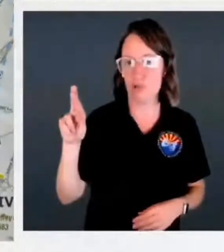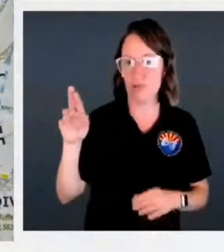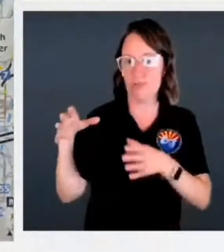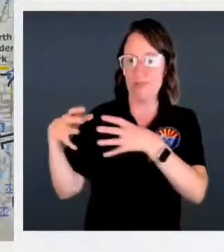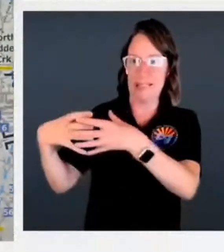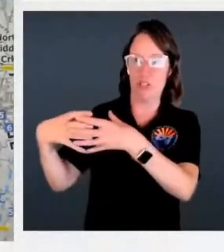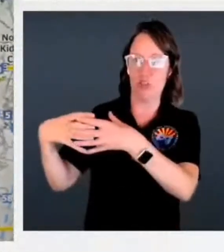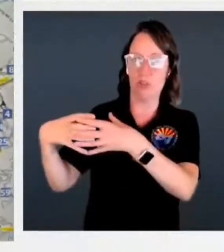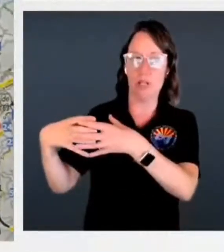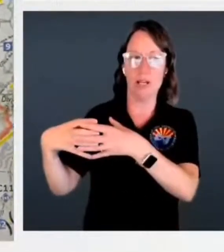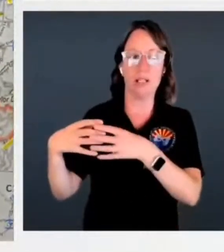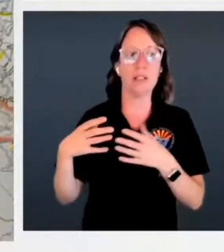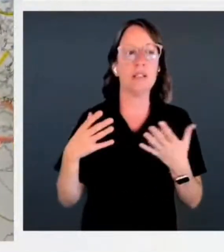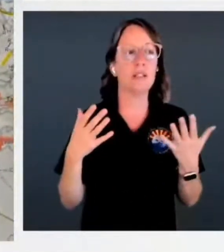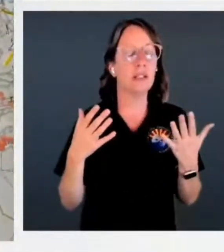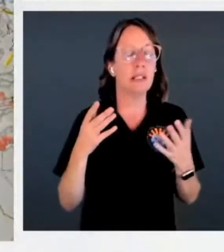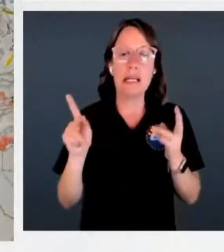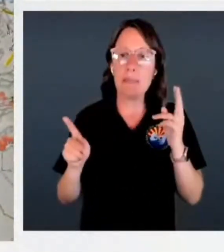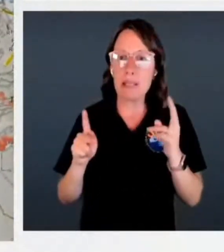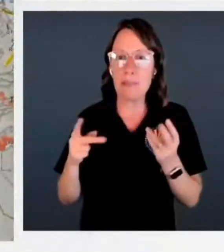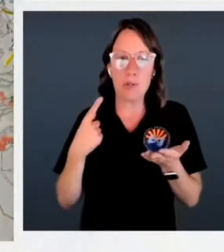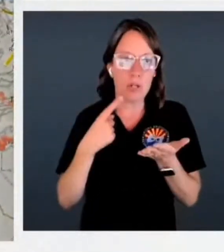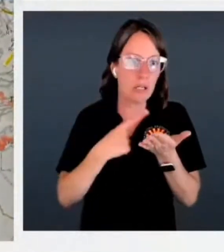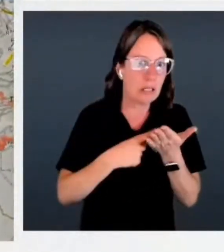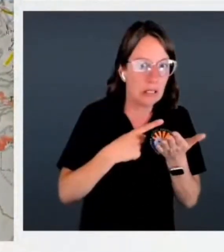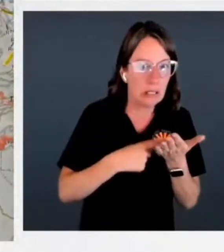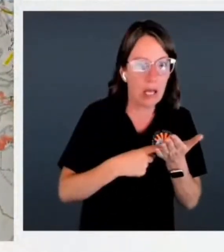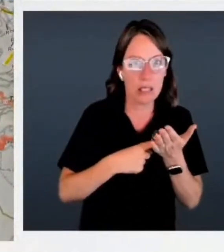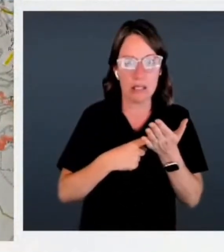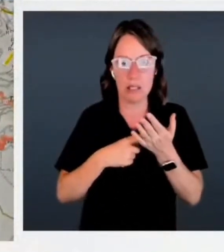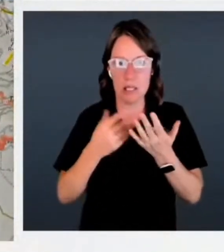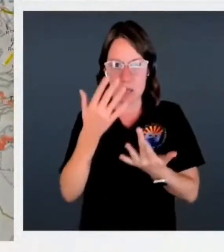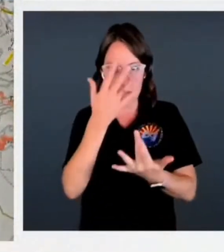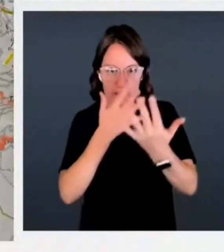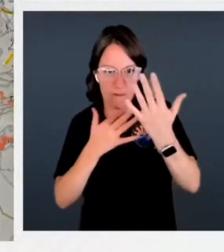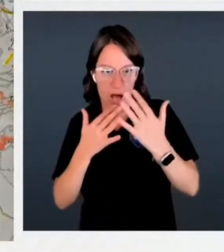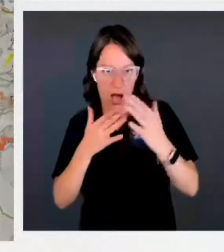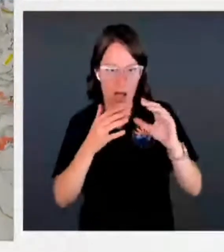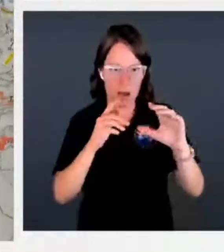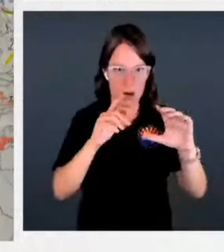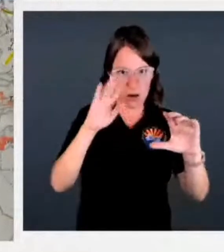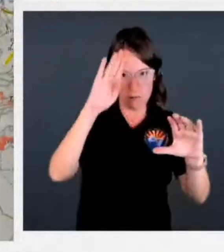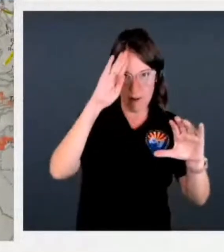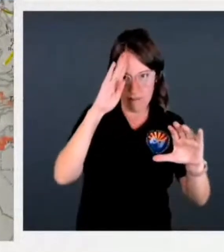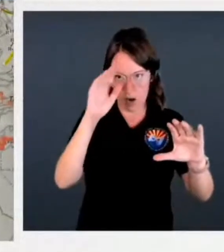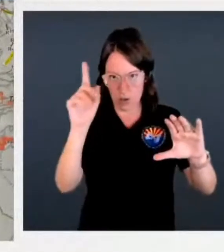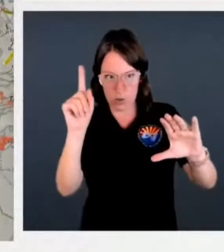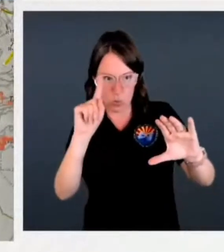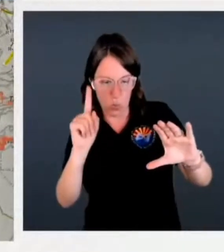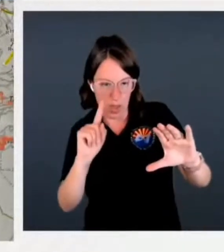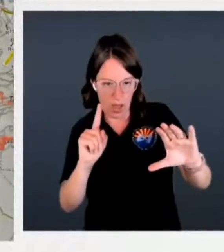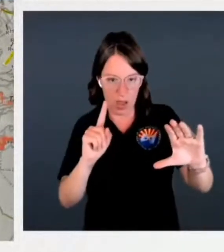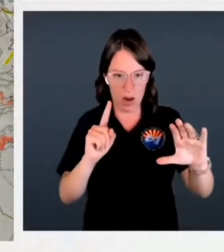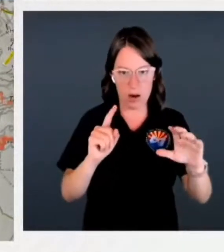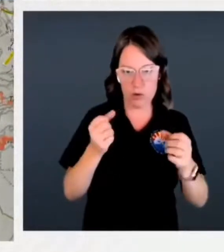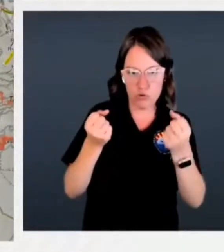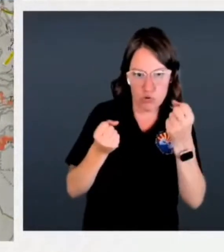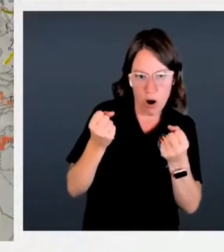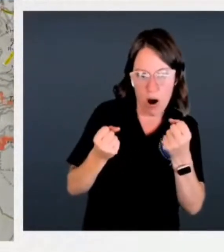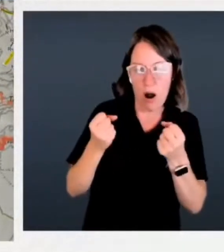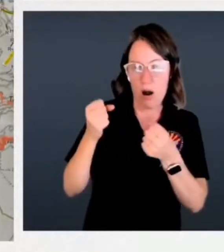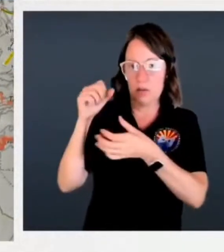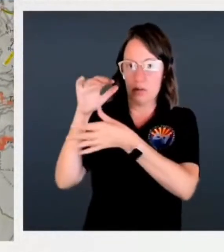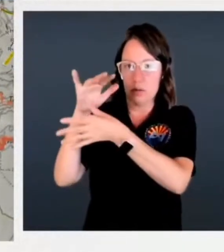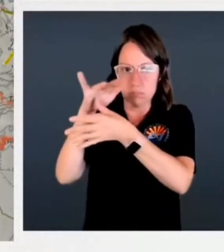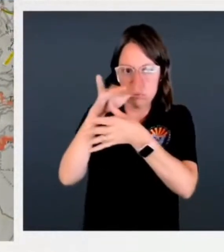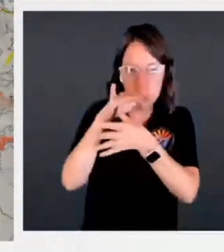lot of conversations of what's taking place on this map and on the ground. And what really comes to mind